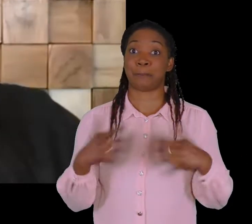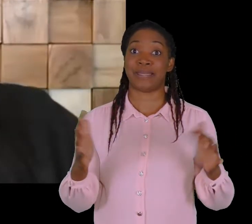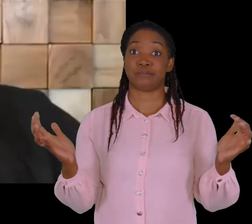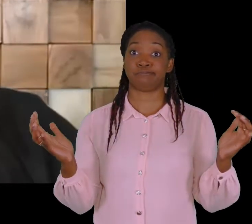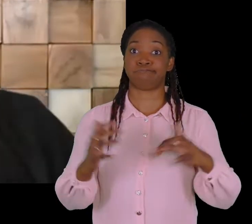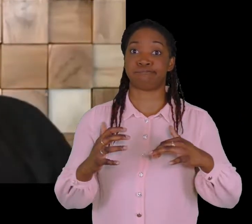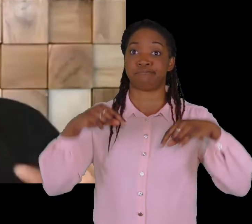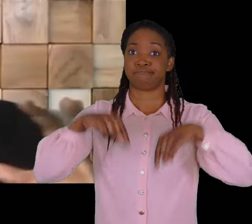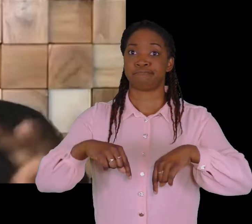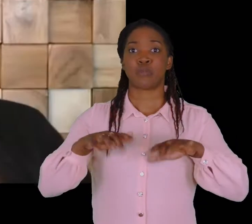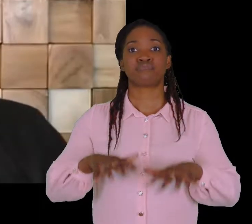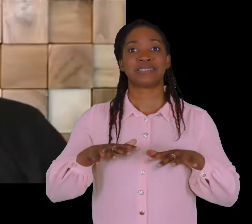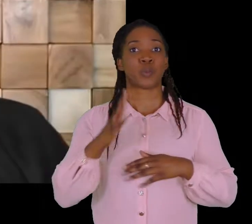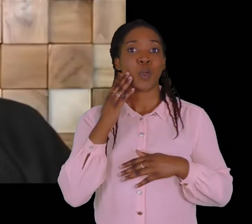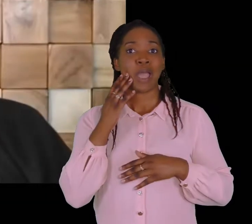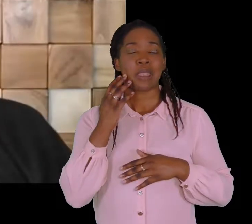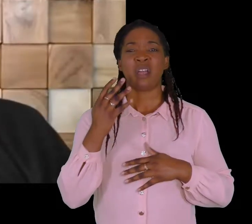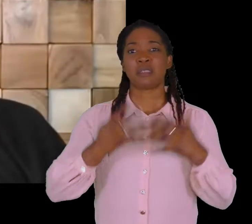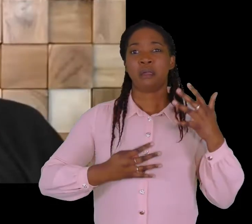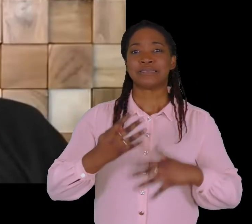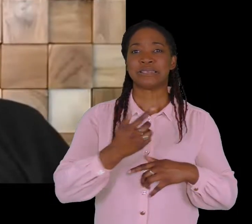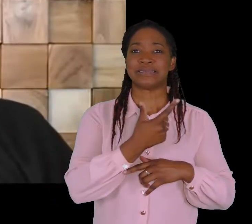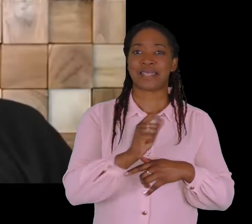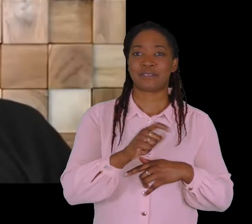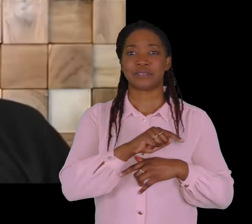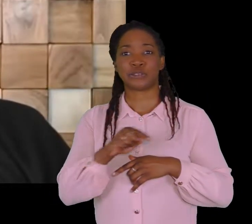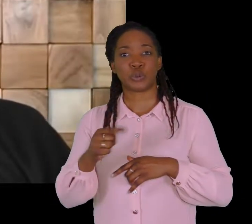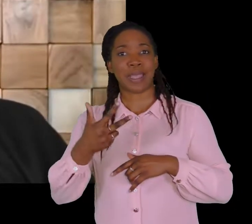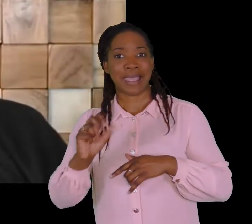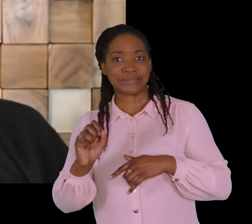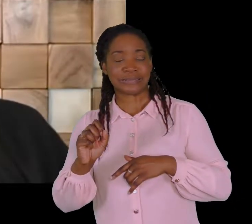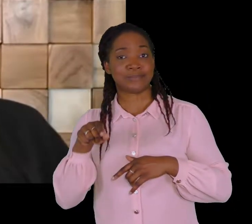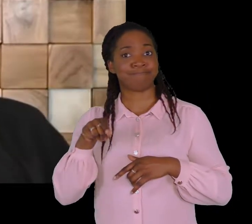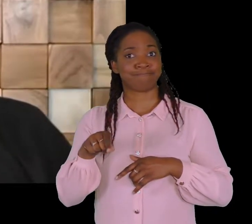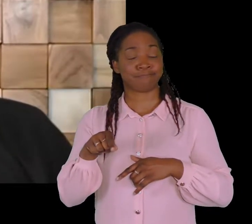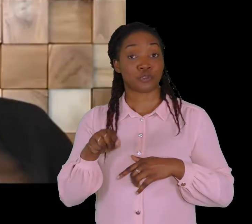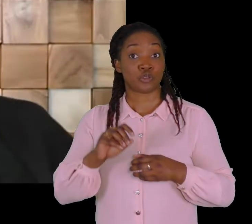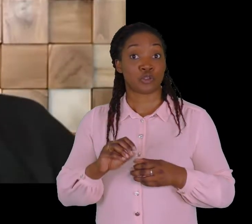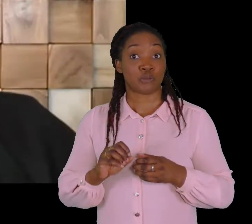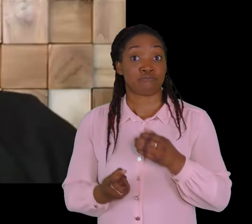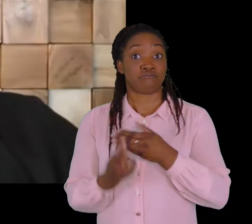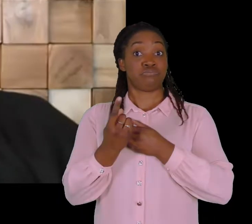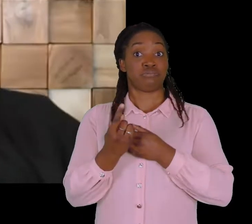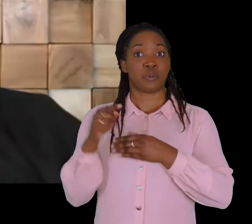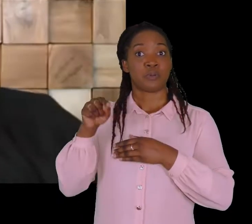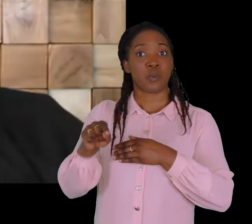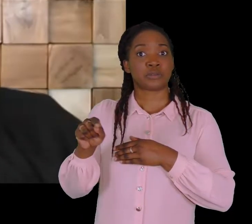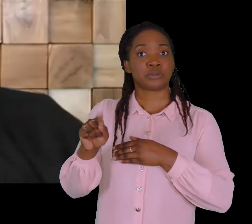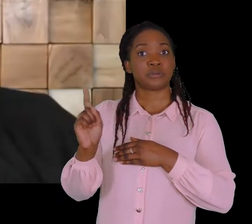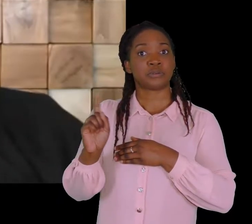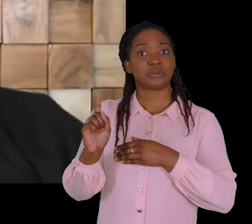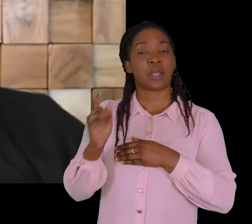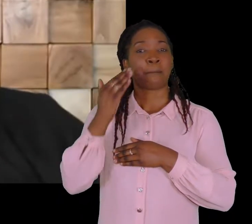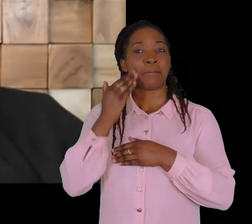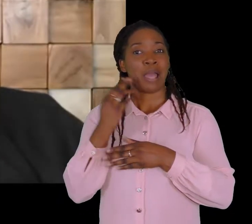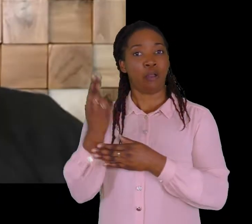affiliations, which came together in Britain in the late 1970s and 1980s to produce not only what we now